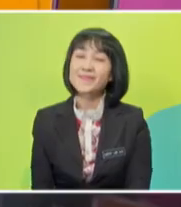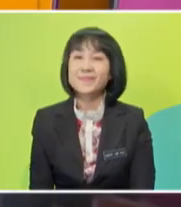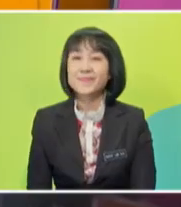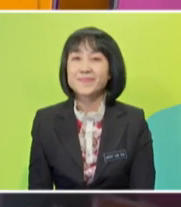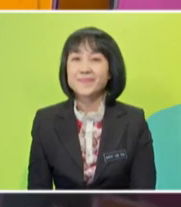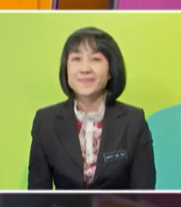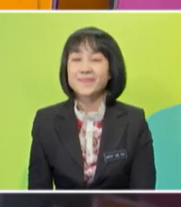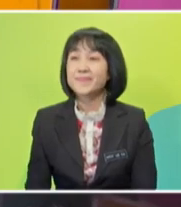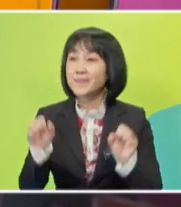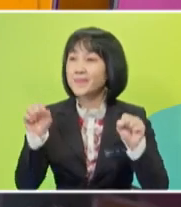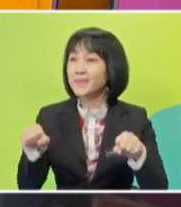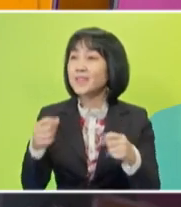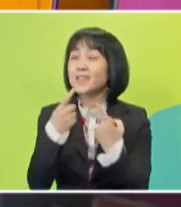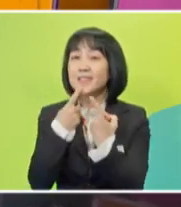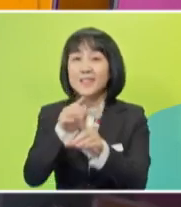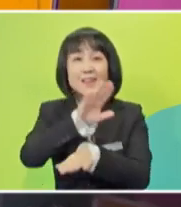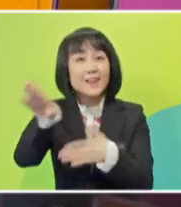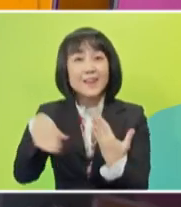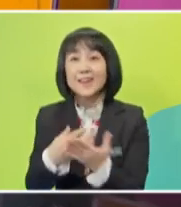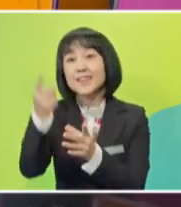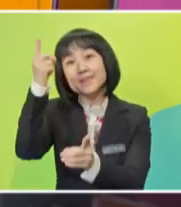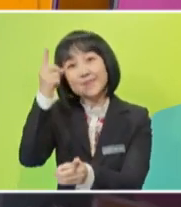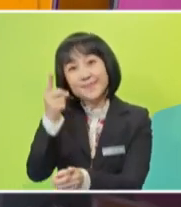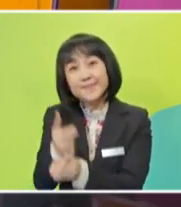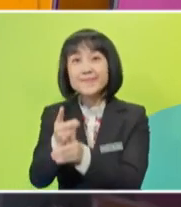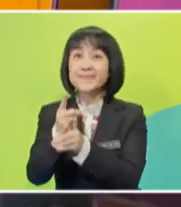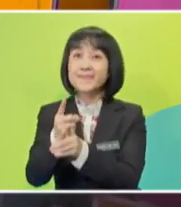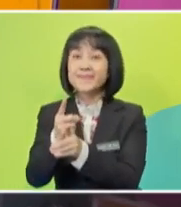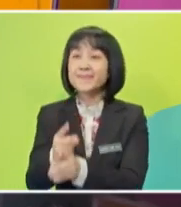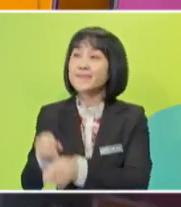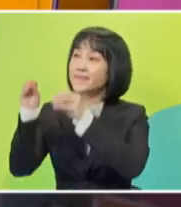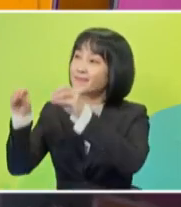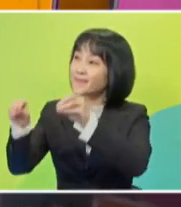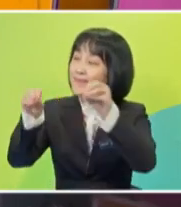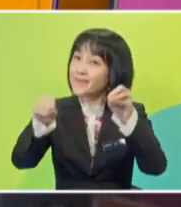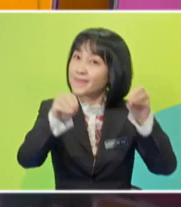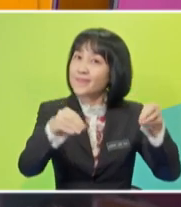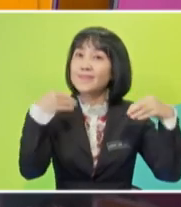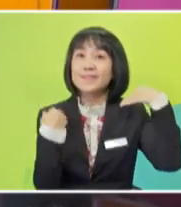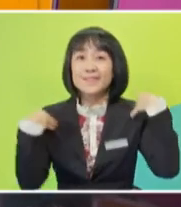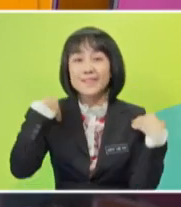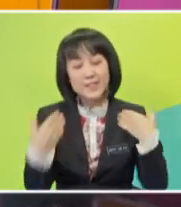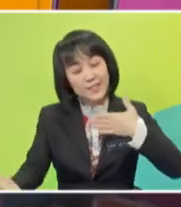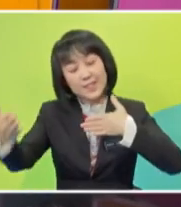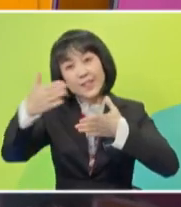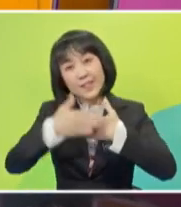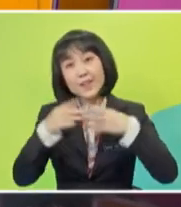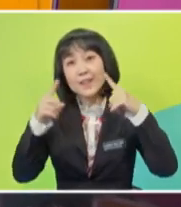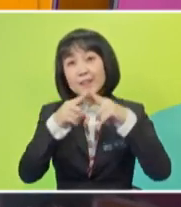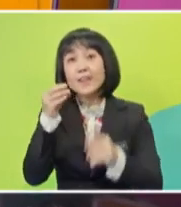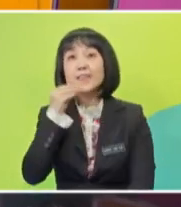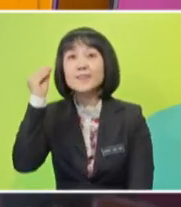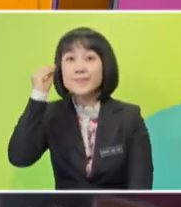managed to get all of these answers correct and you were able to put all the animals back to their